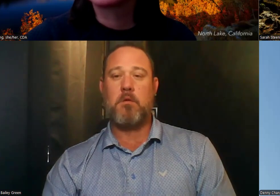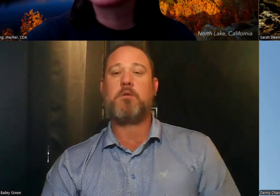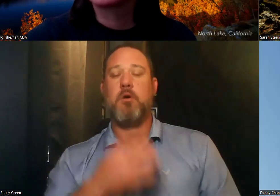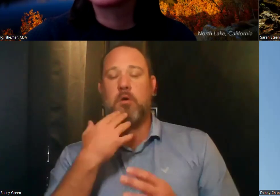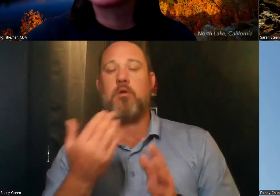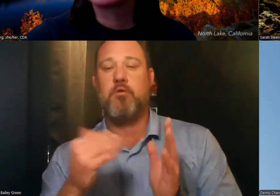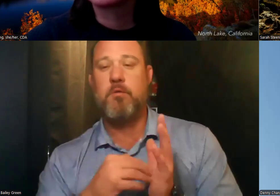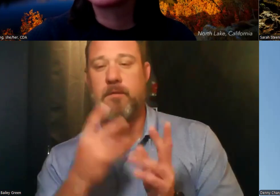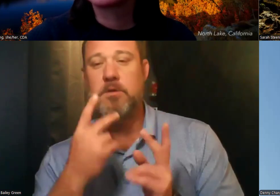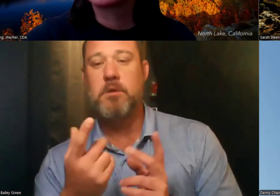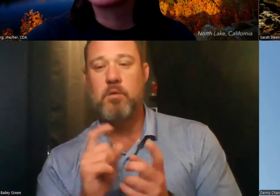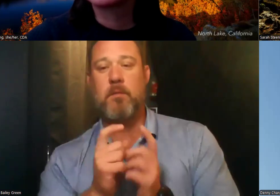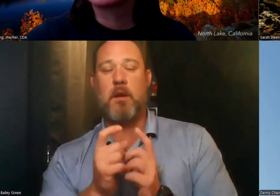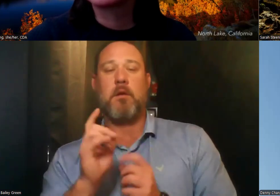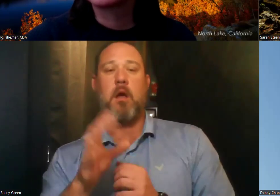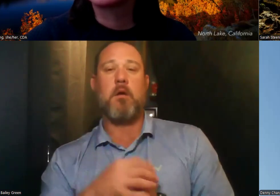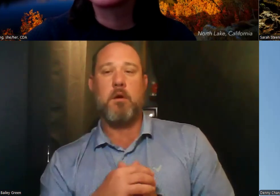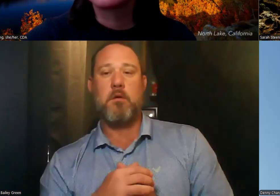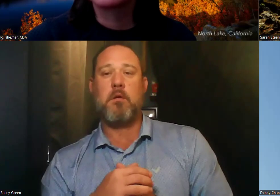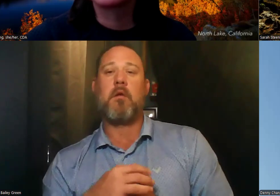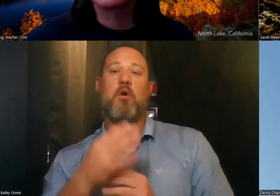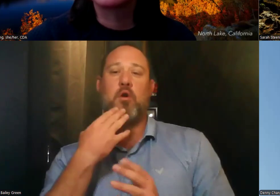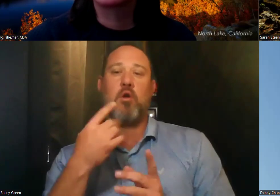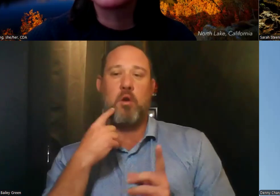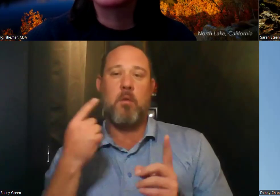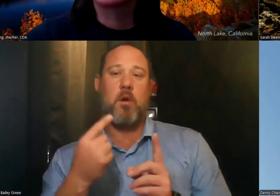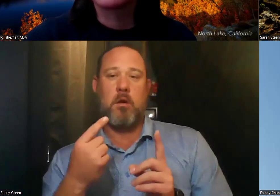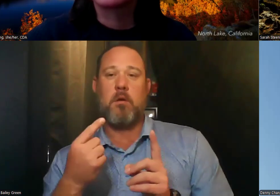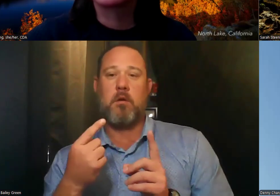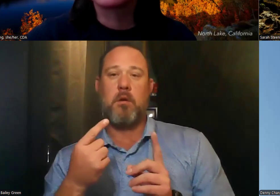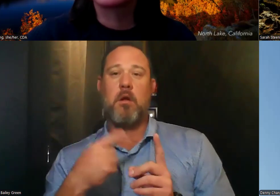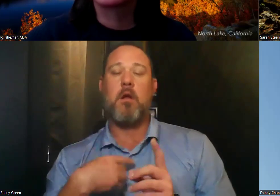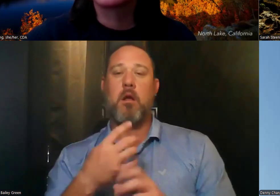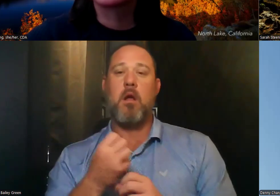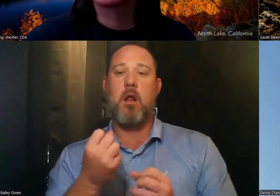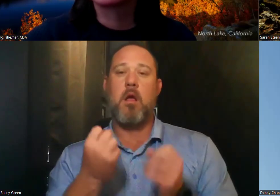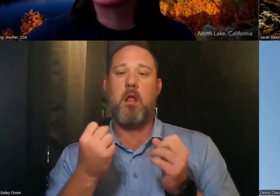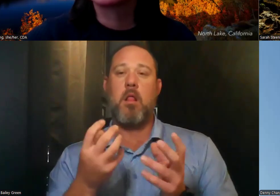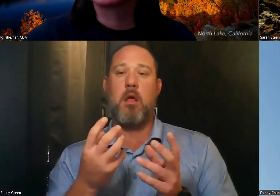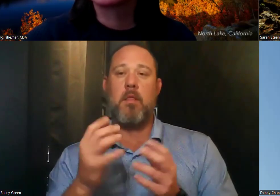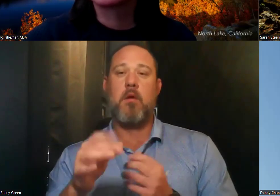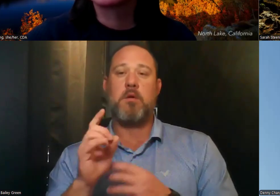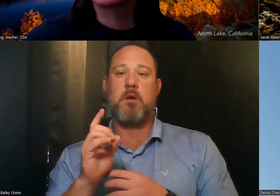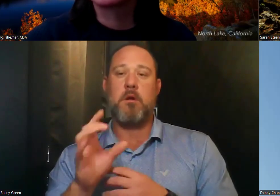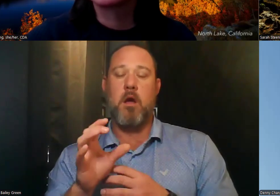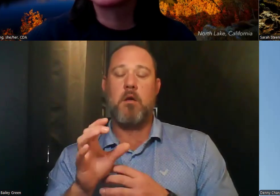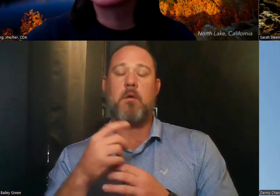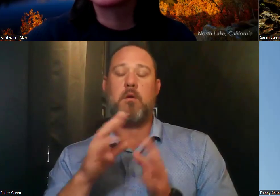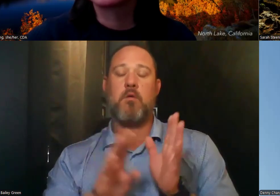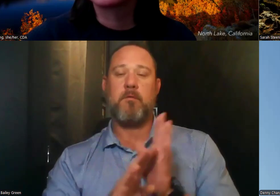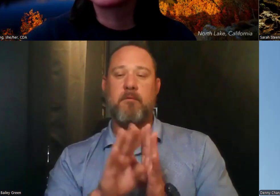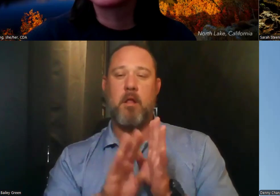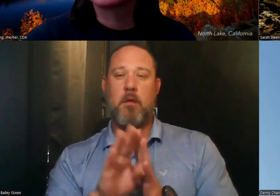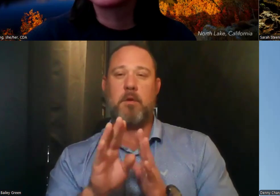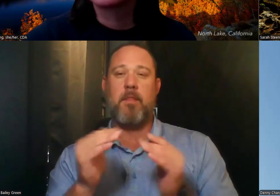revisit that as we're updating this document. Very good point. And that was where I got a lot of, that was a document I think you developed in